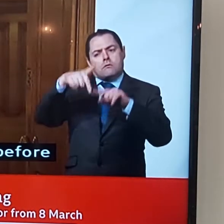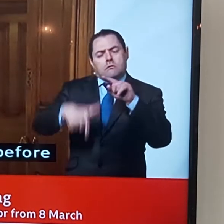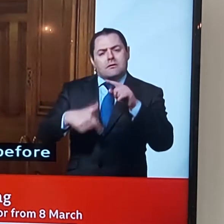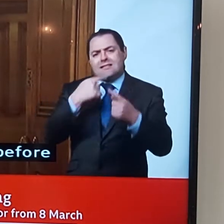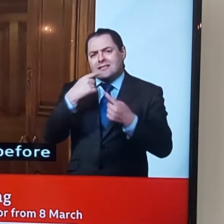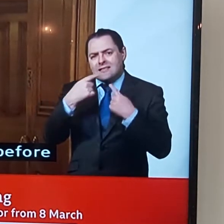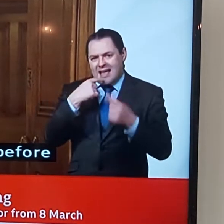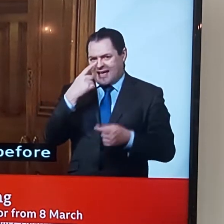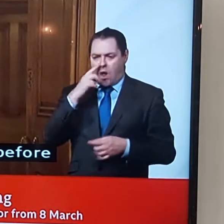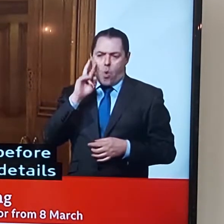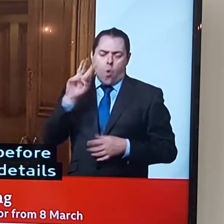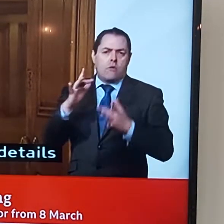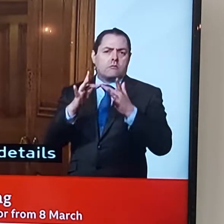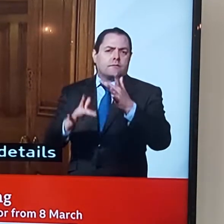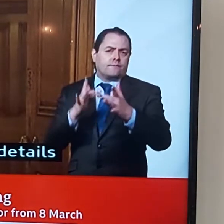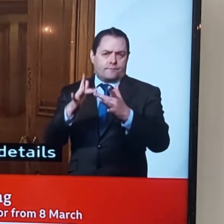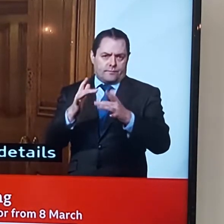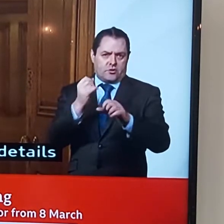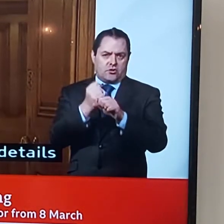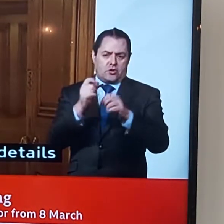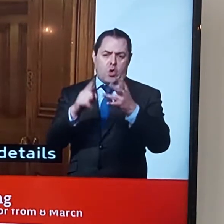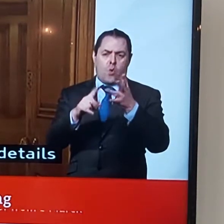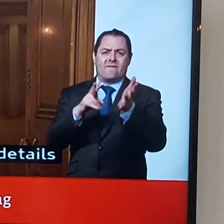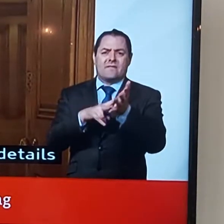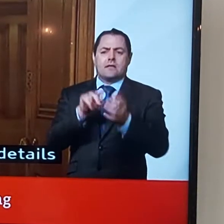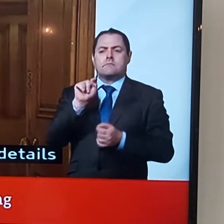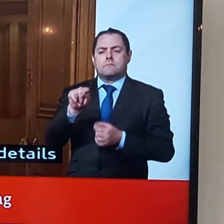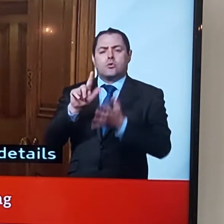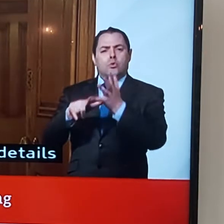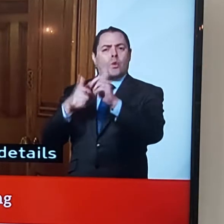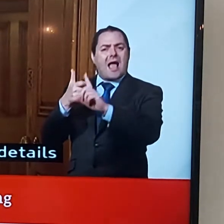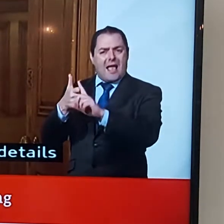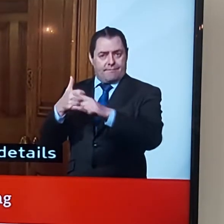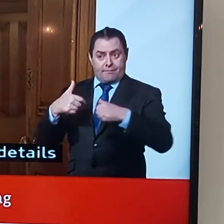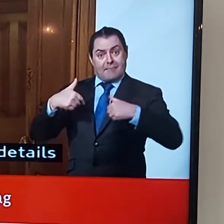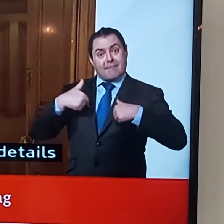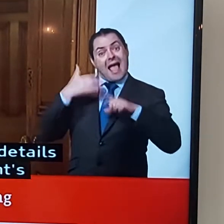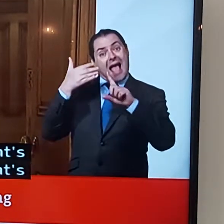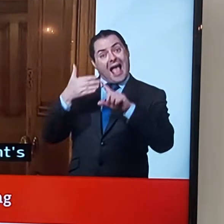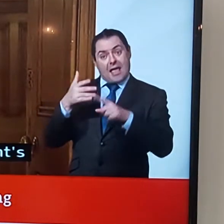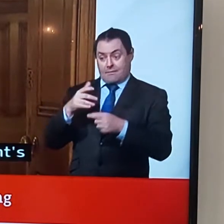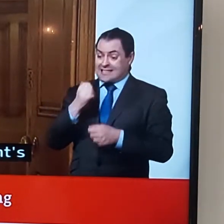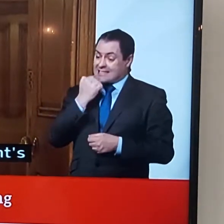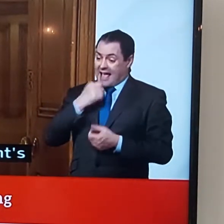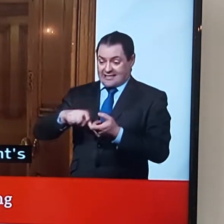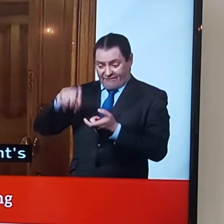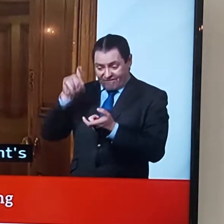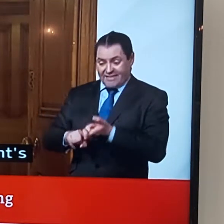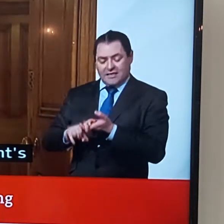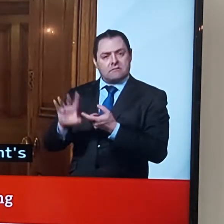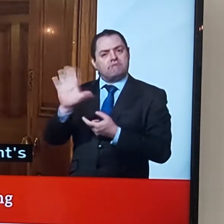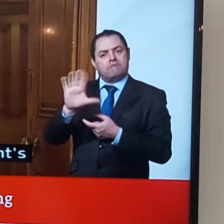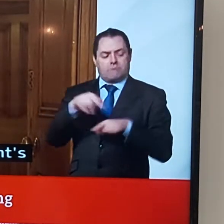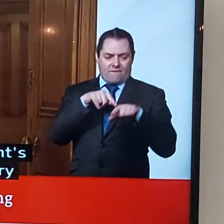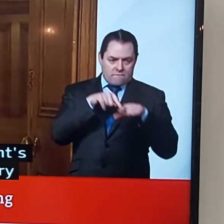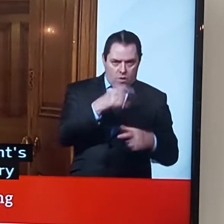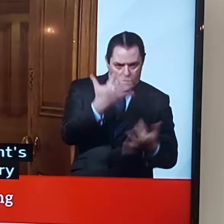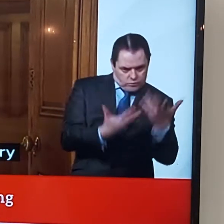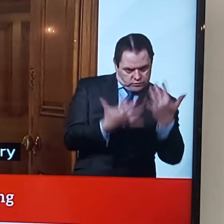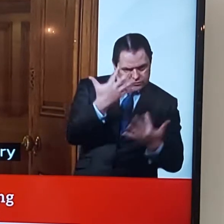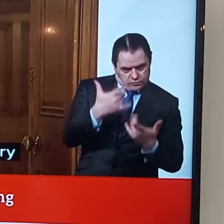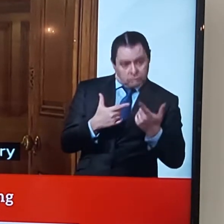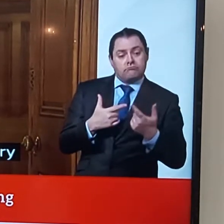gov.uk. We'll be led at every stage by data, dates, and we will apply 4 tests. The pace of the